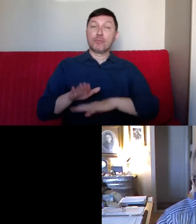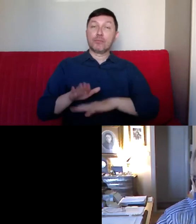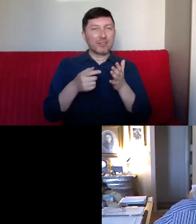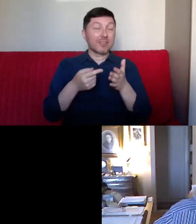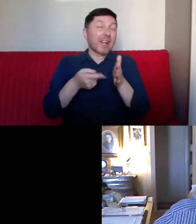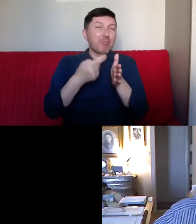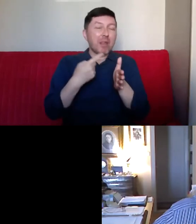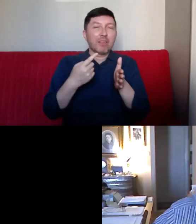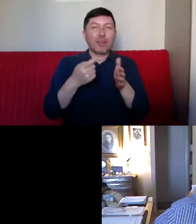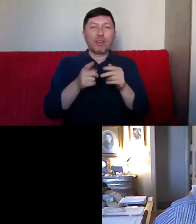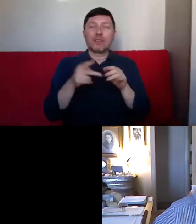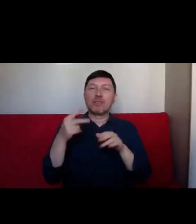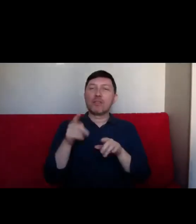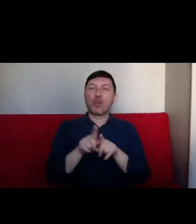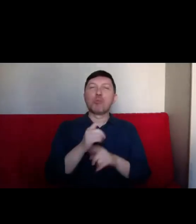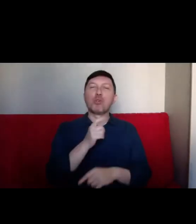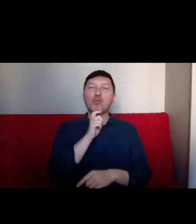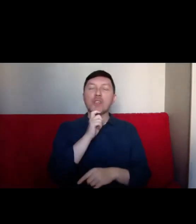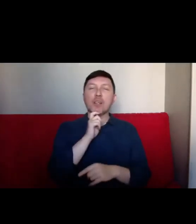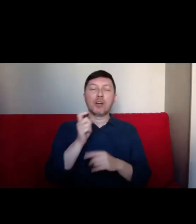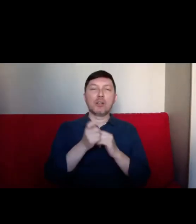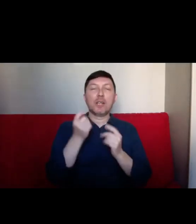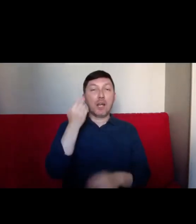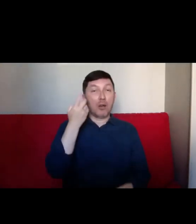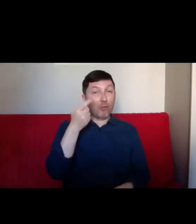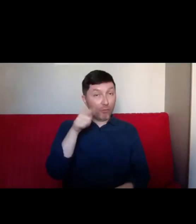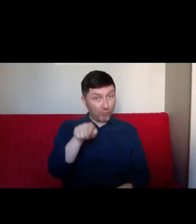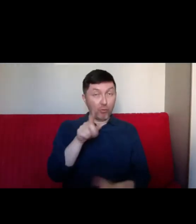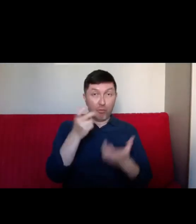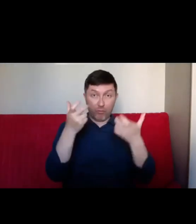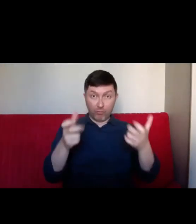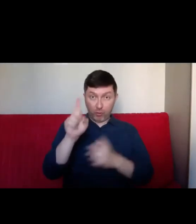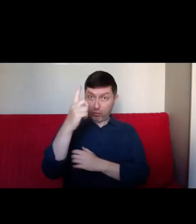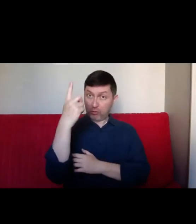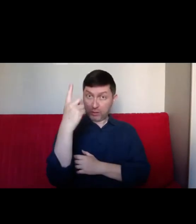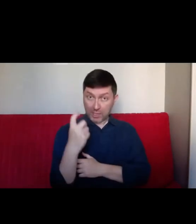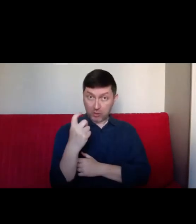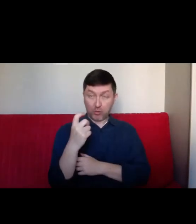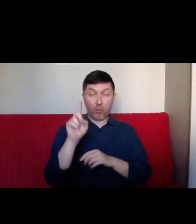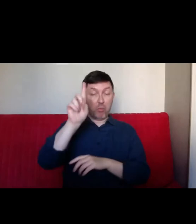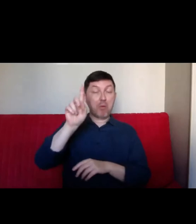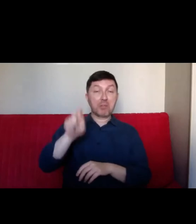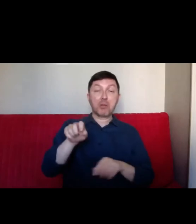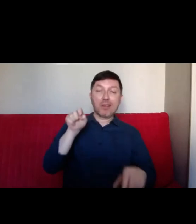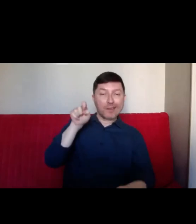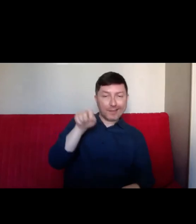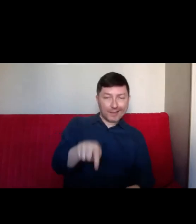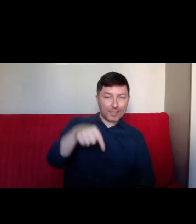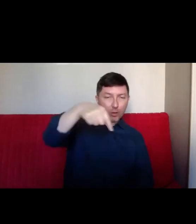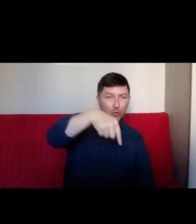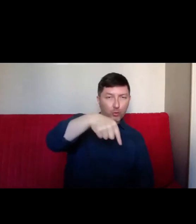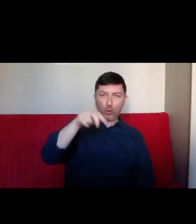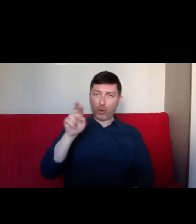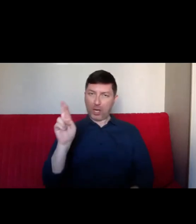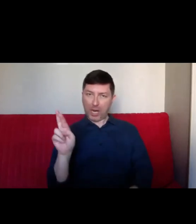to the icon at the bottom of the screen, so that we can reply to you, of course.